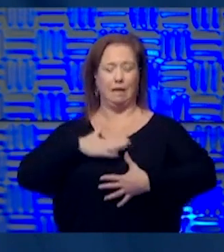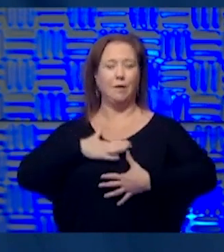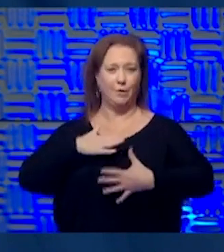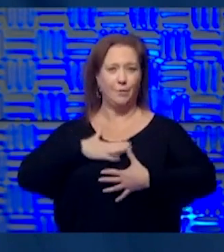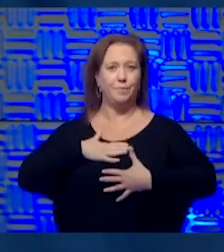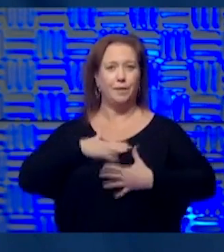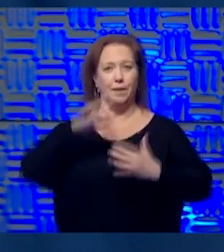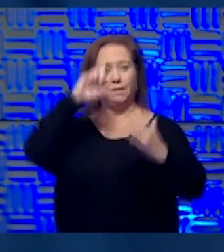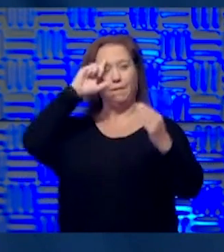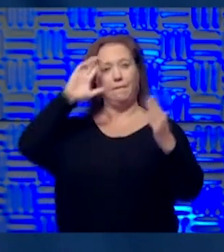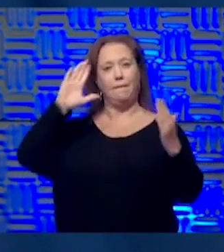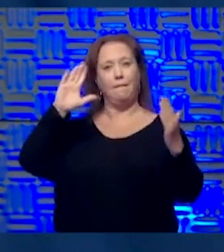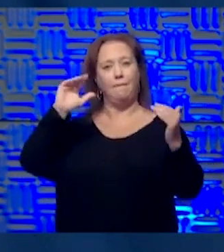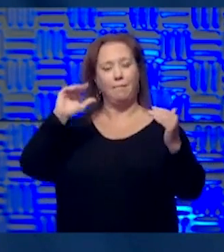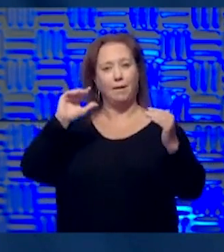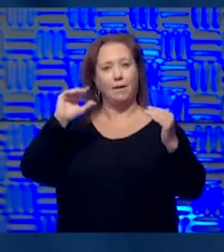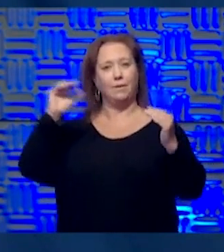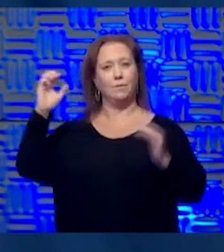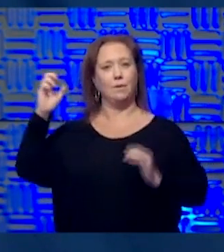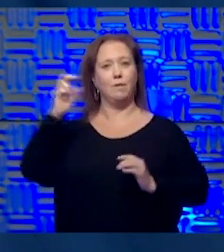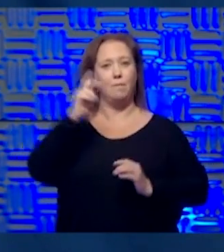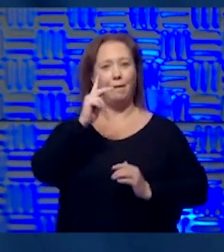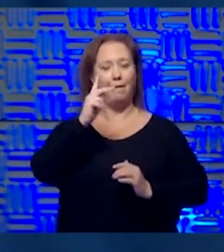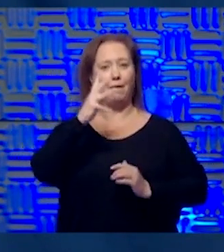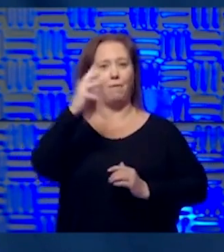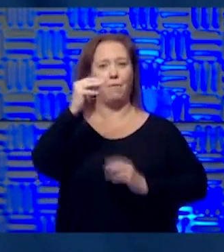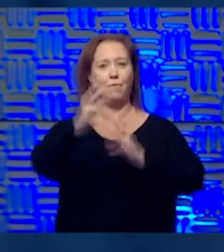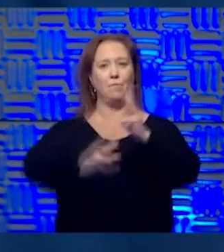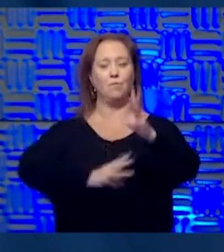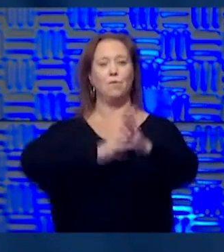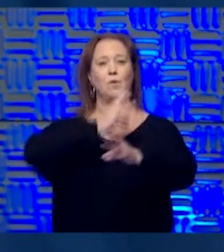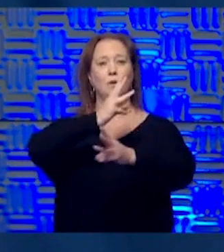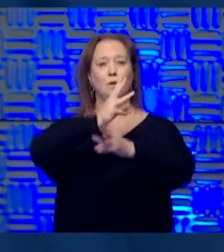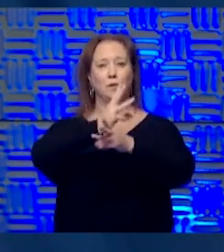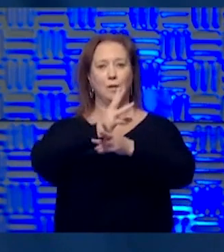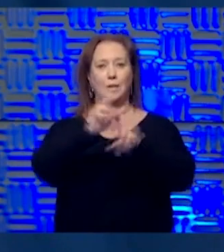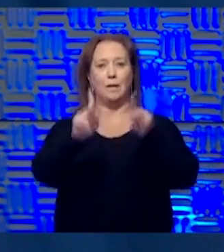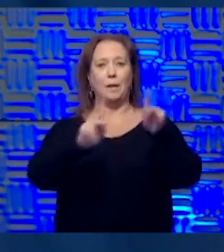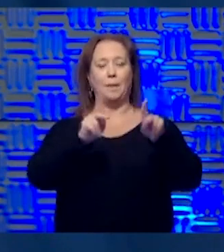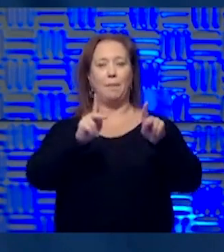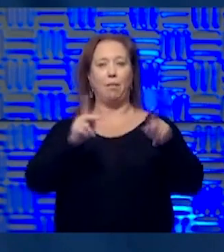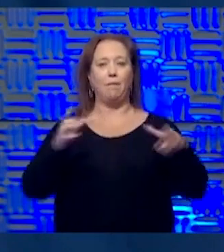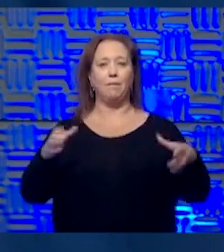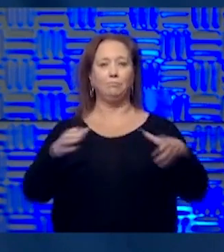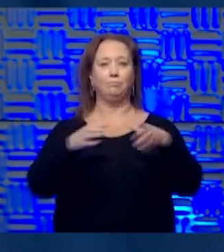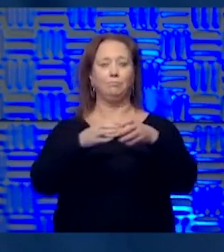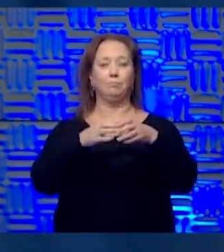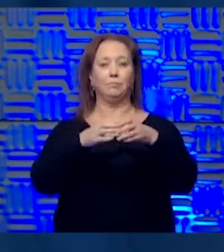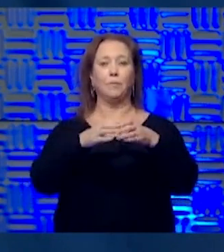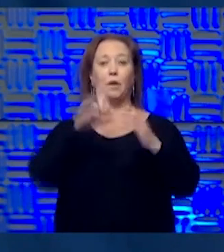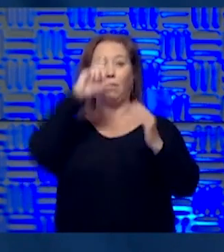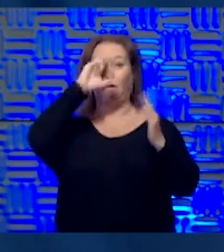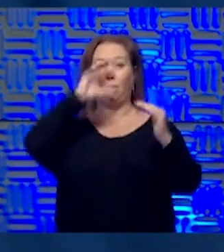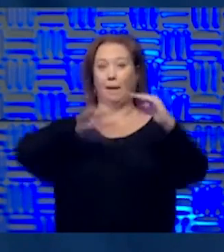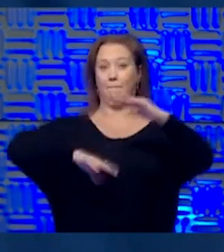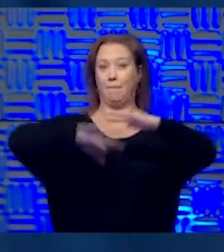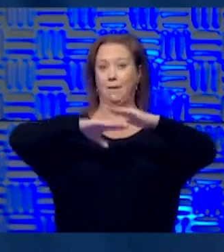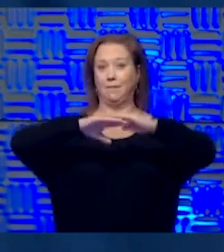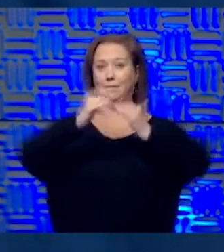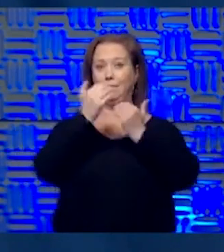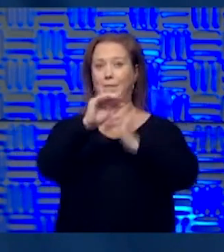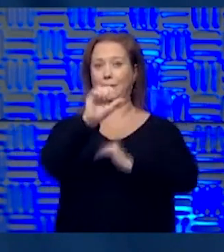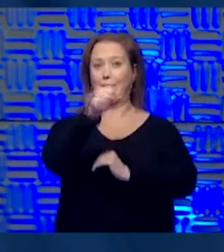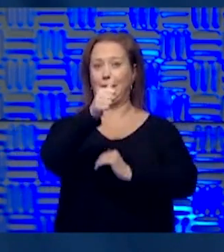So hopefully, as we get back out into public and people are gathering, hopefully not more than 10 and doing the social